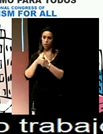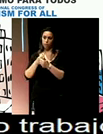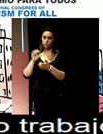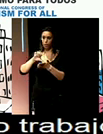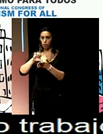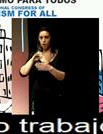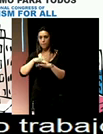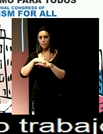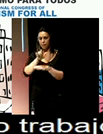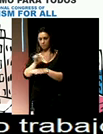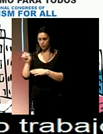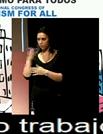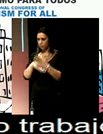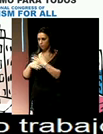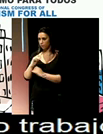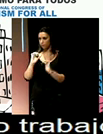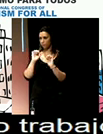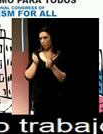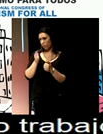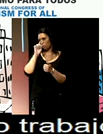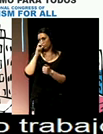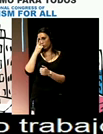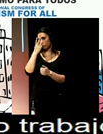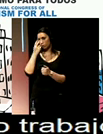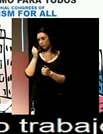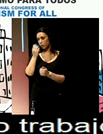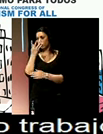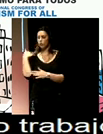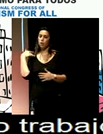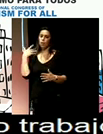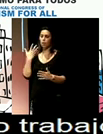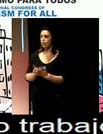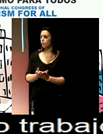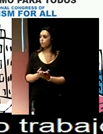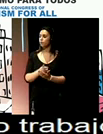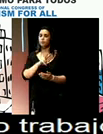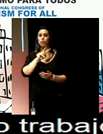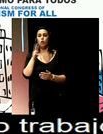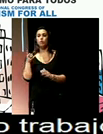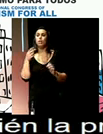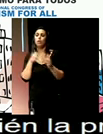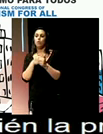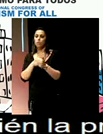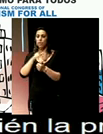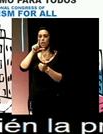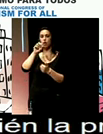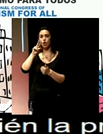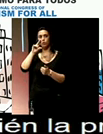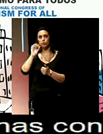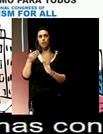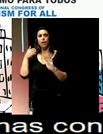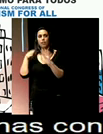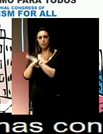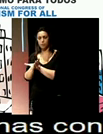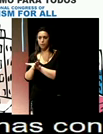2004, and the label Lausanne Accessible. This is a label that recognizes